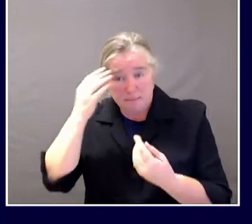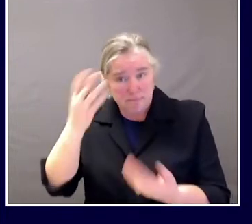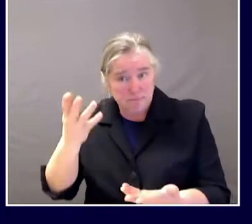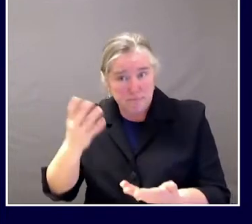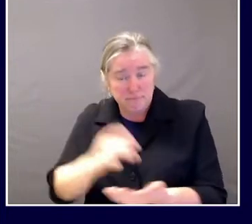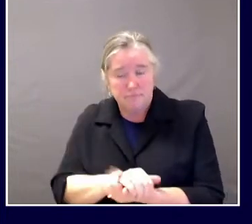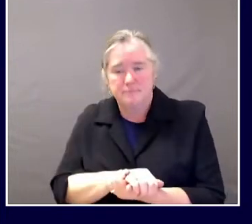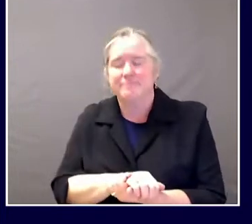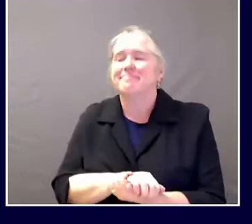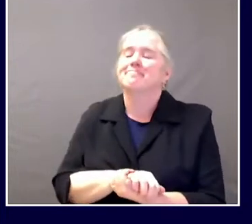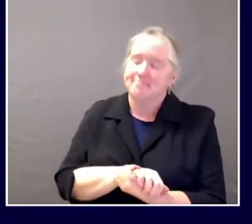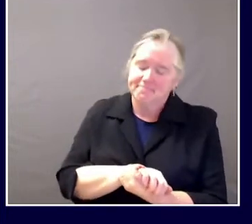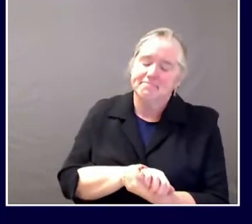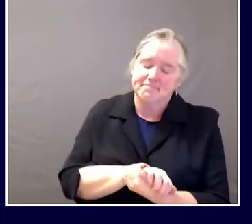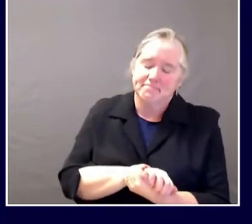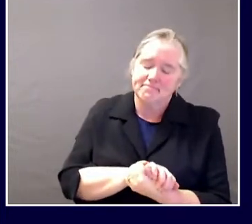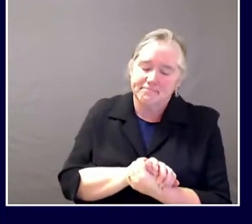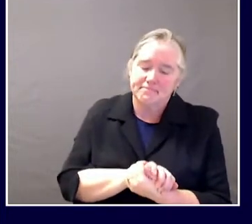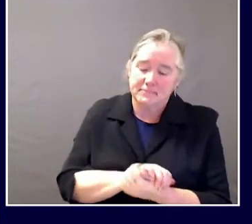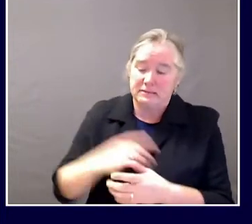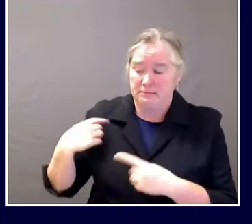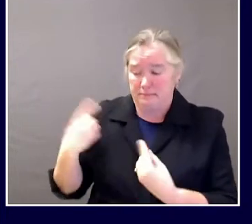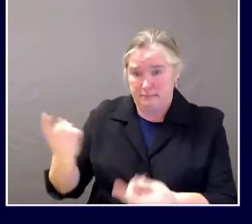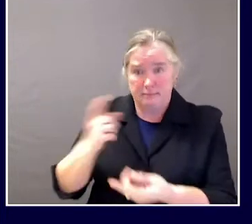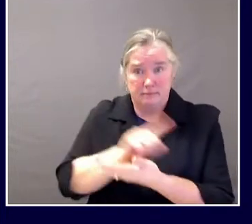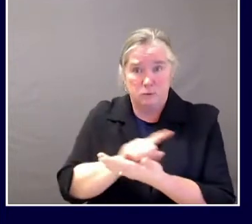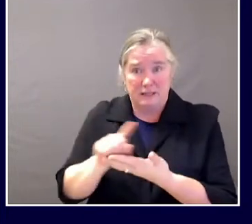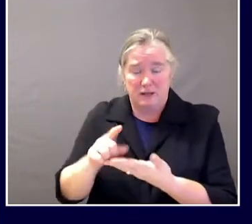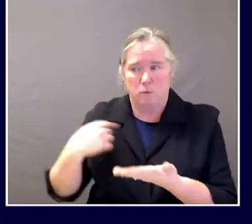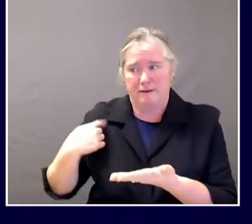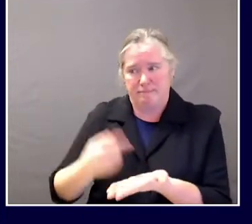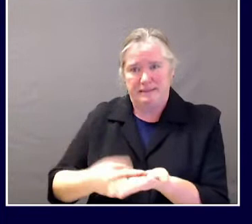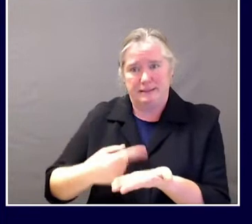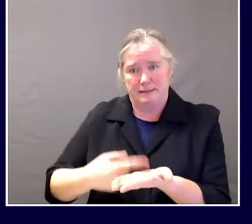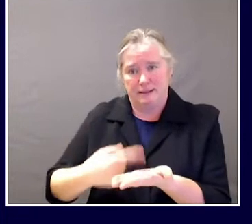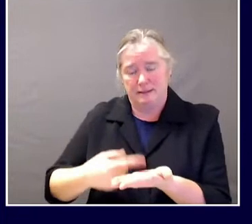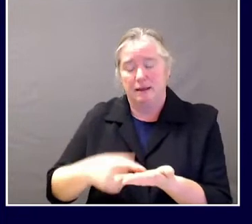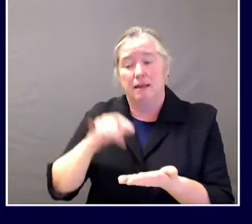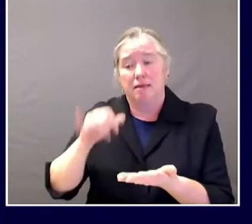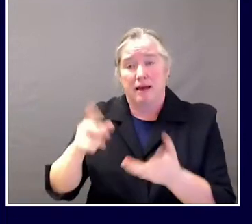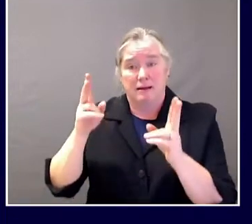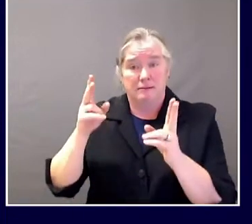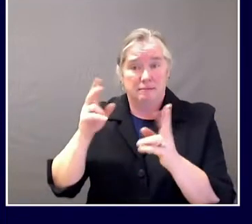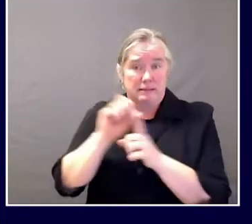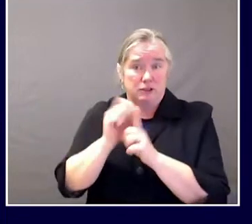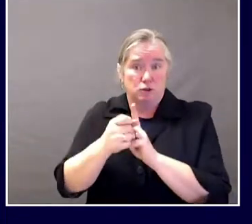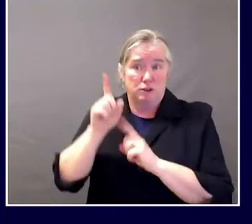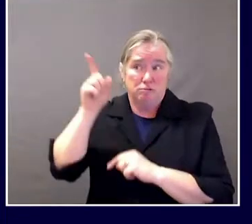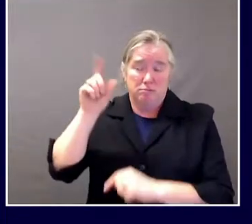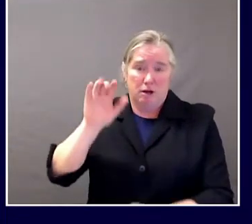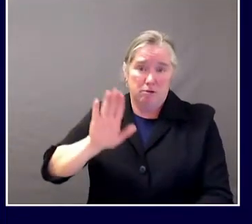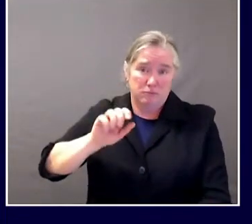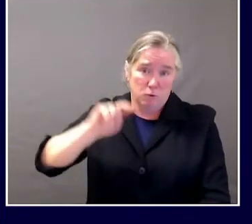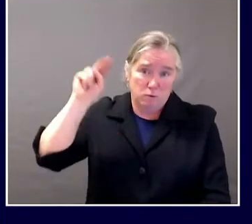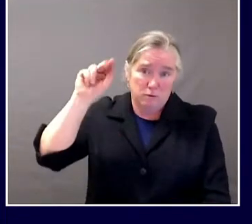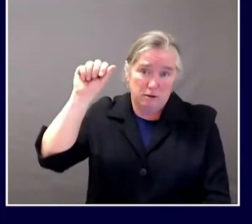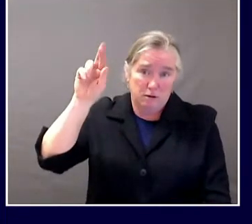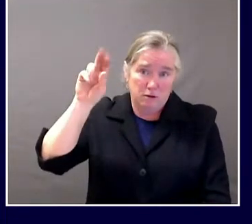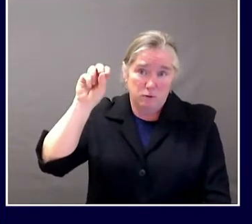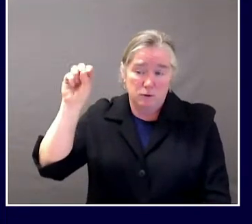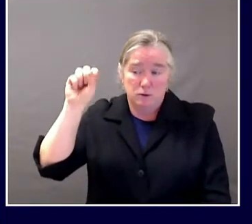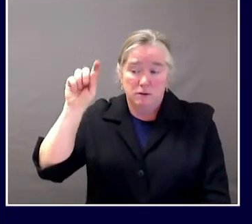we've talked about for ongoing a week now, the situation in Aroostook County has been of deep